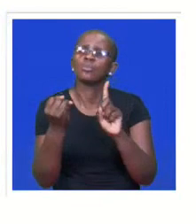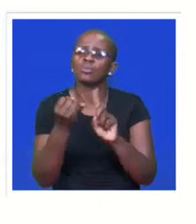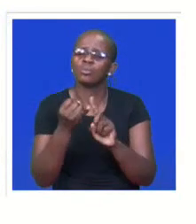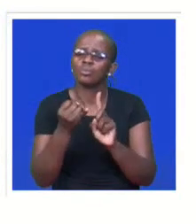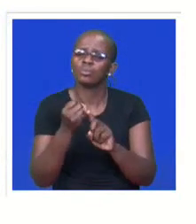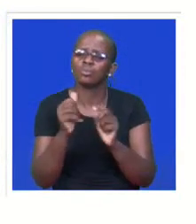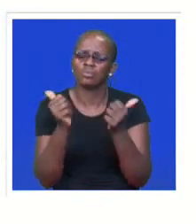glow,